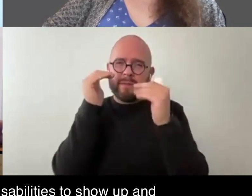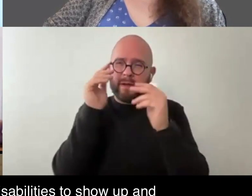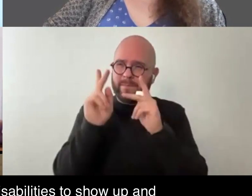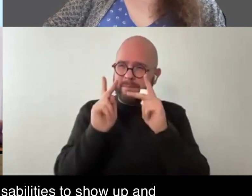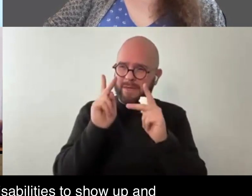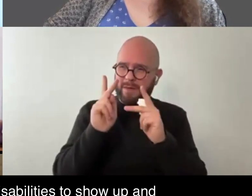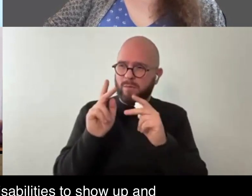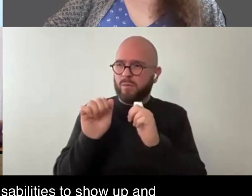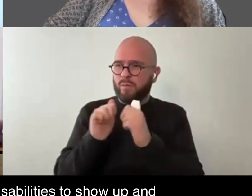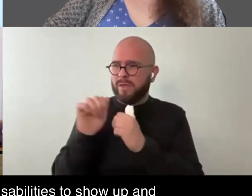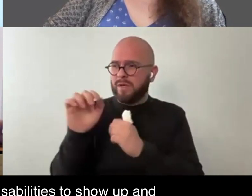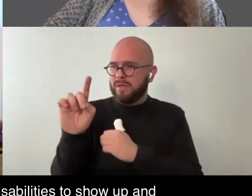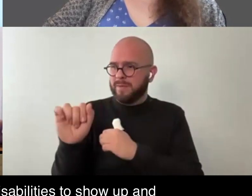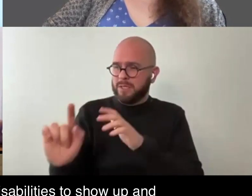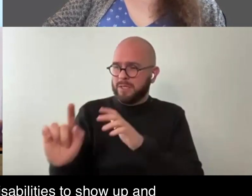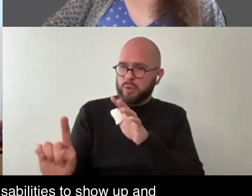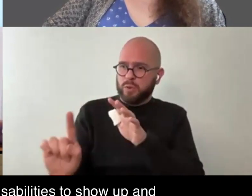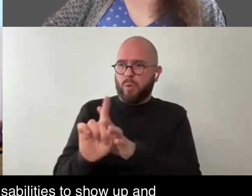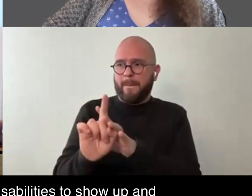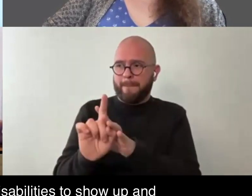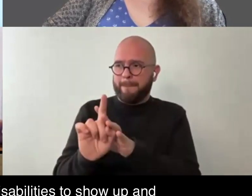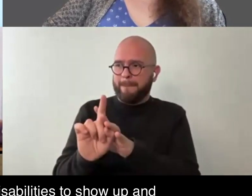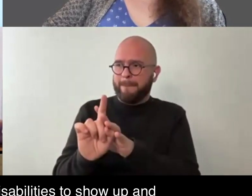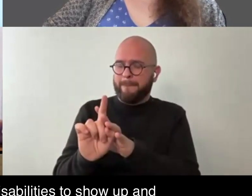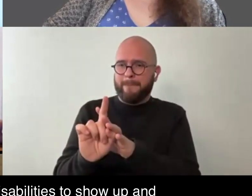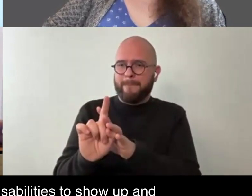up and just